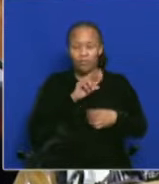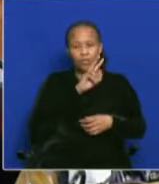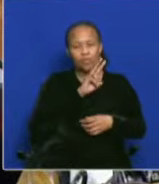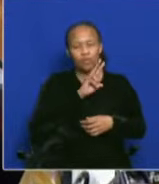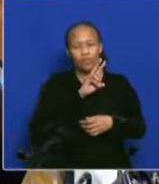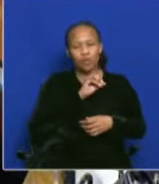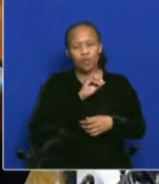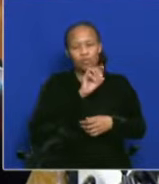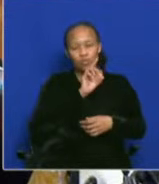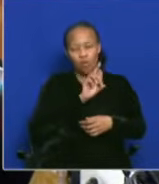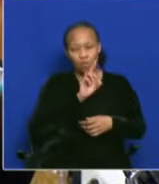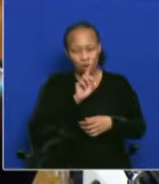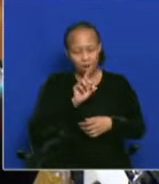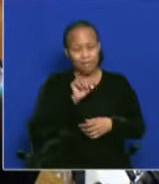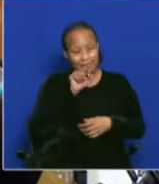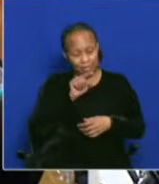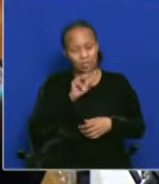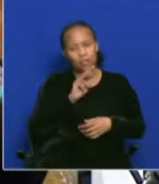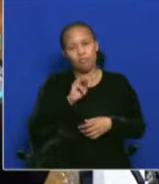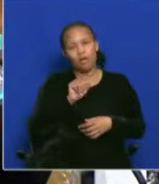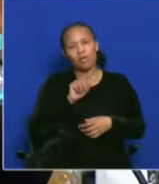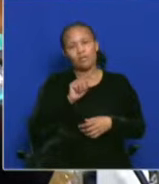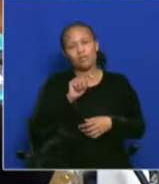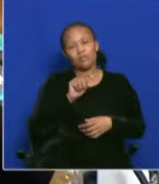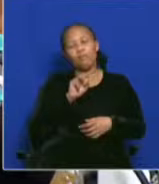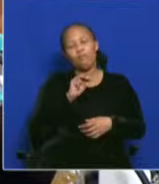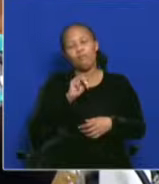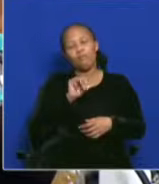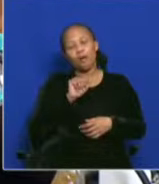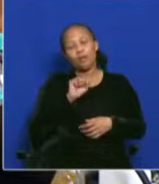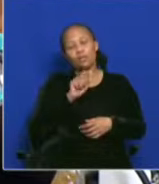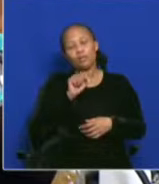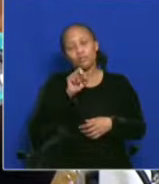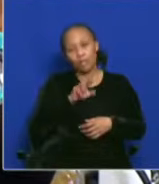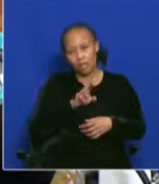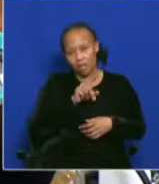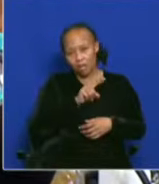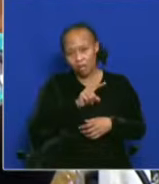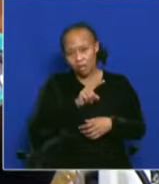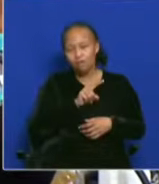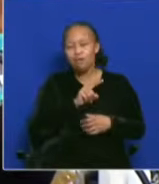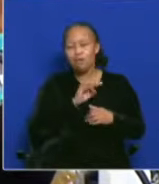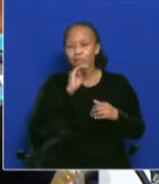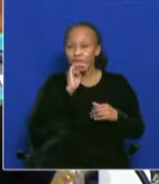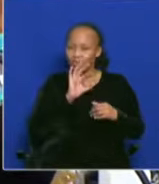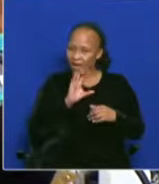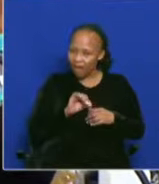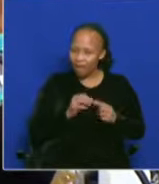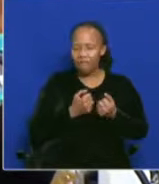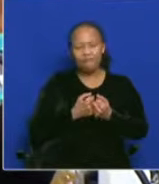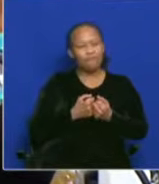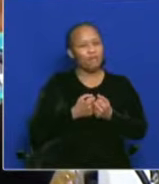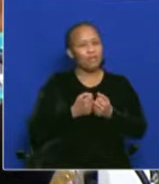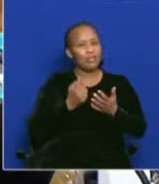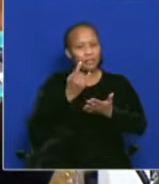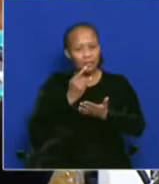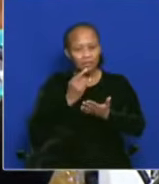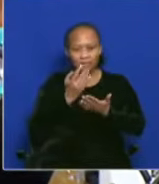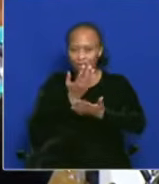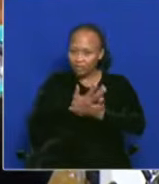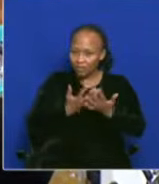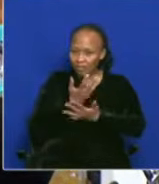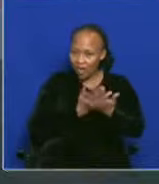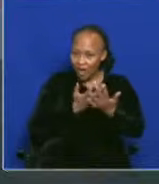one, yeah. And then there seem to have been several discussions between National Treasury and Siberia, but this is a